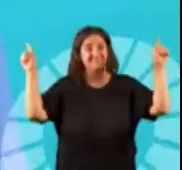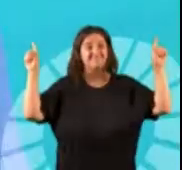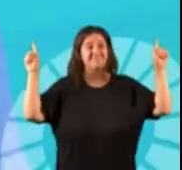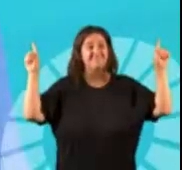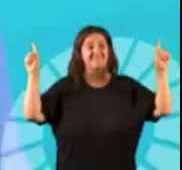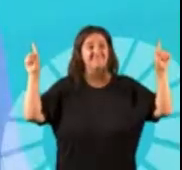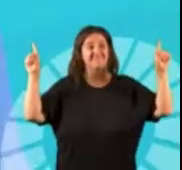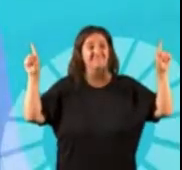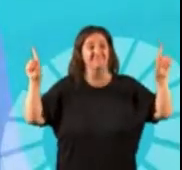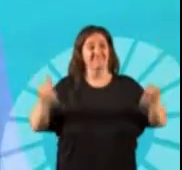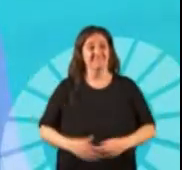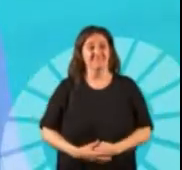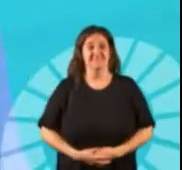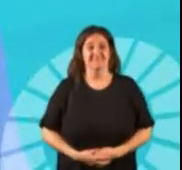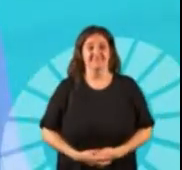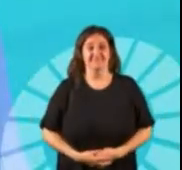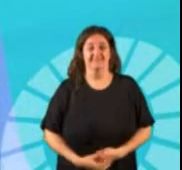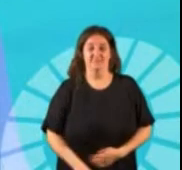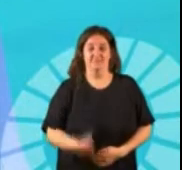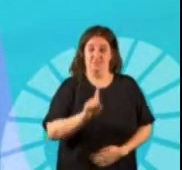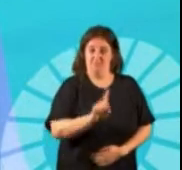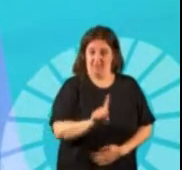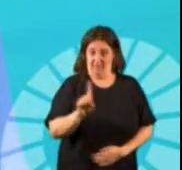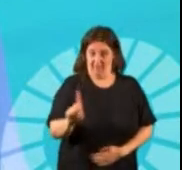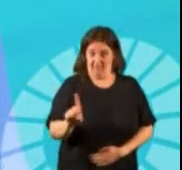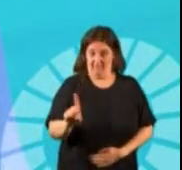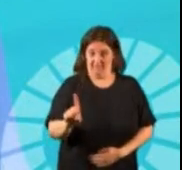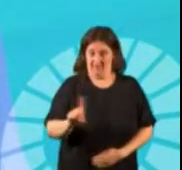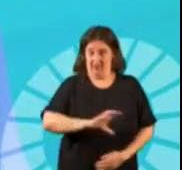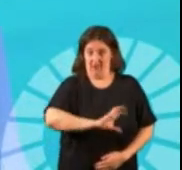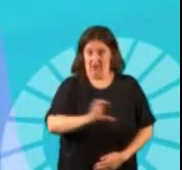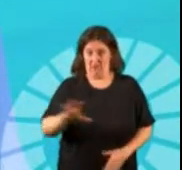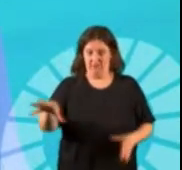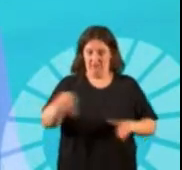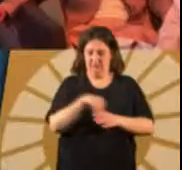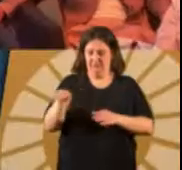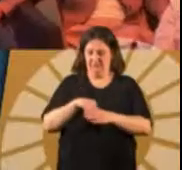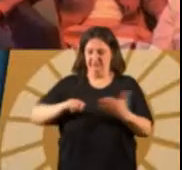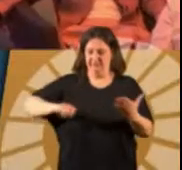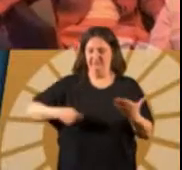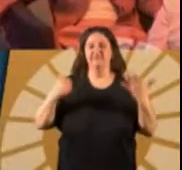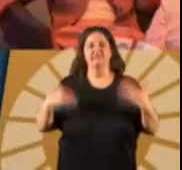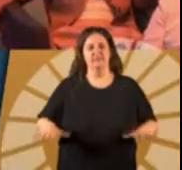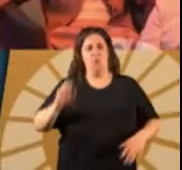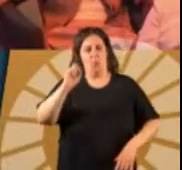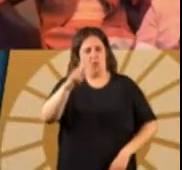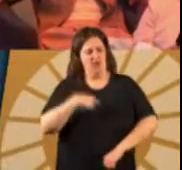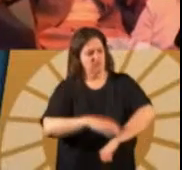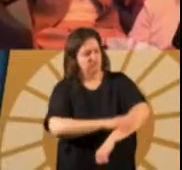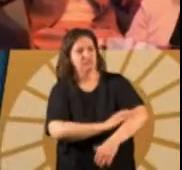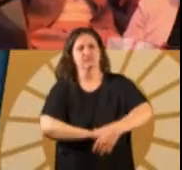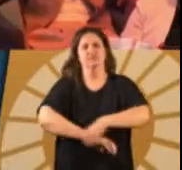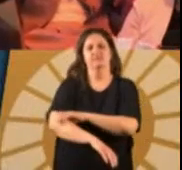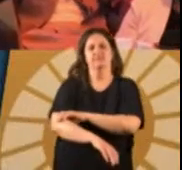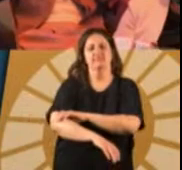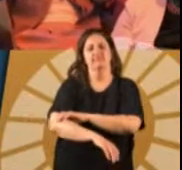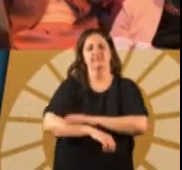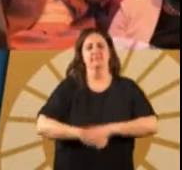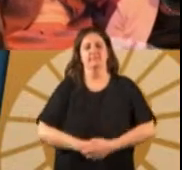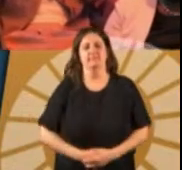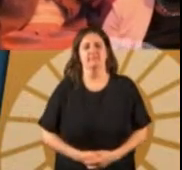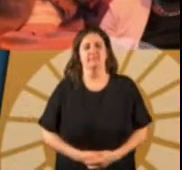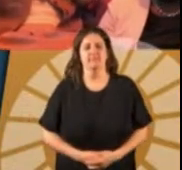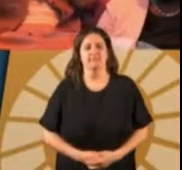Your Excellencies, ladies and gentlemen, as part of our official development assistance, we will allocate a total